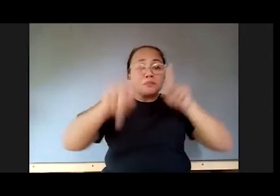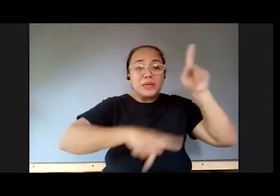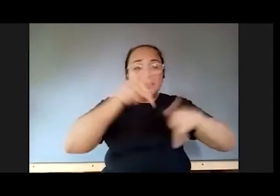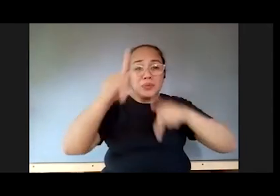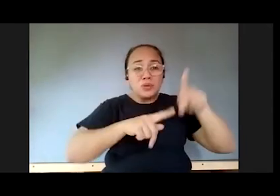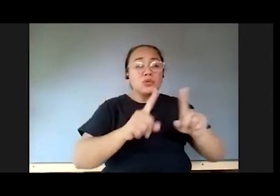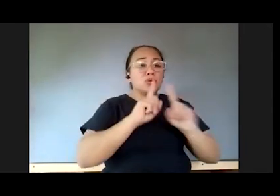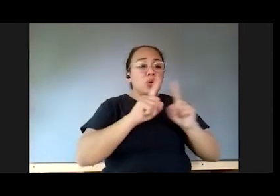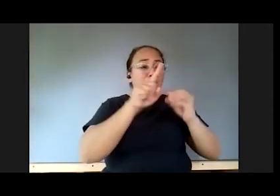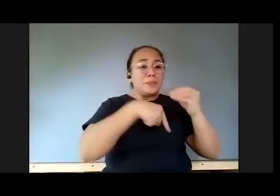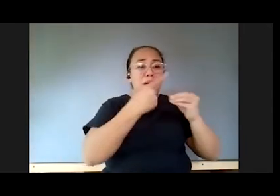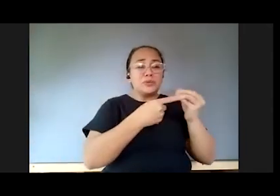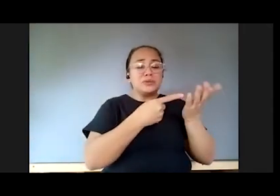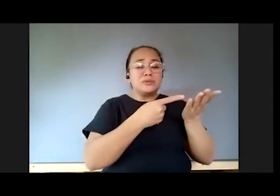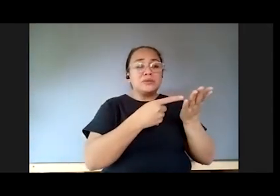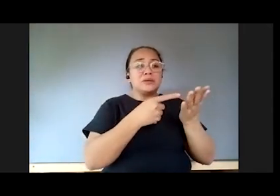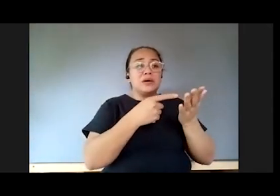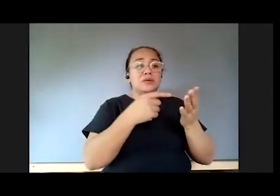Philippines.